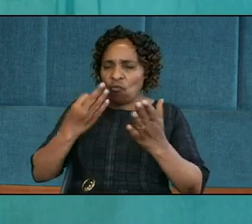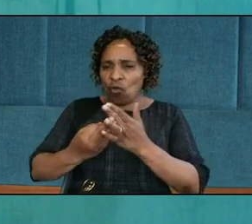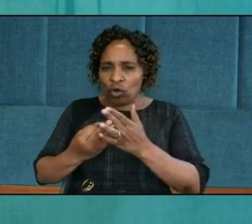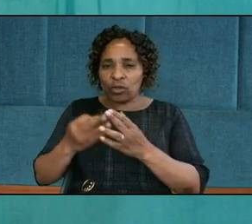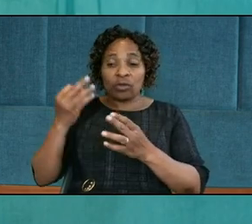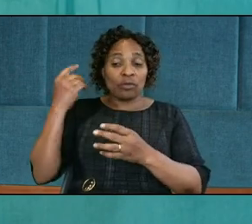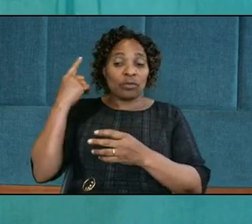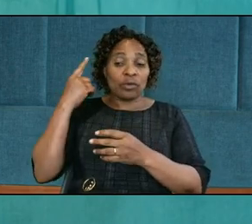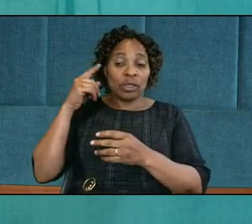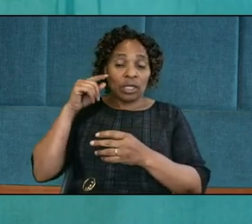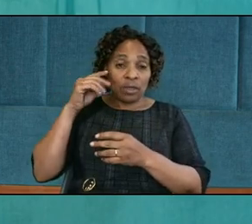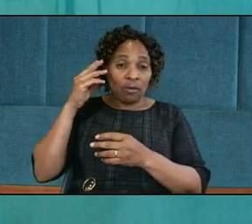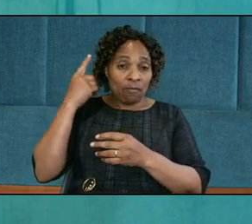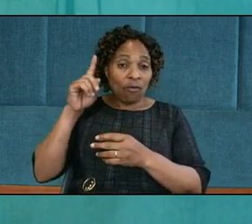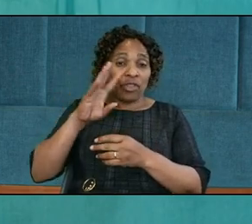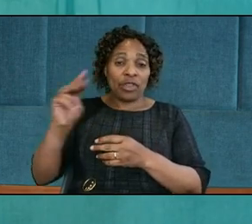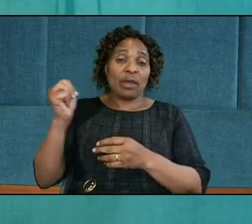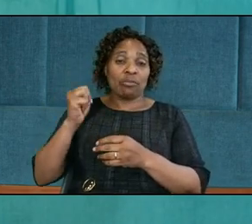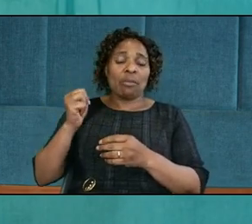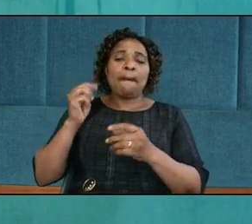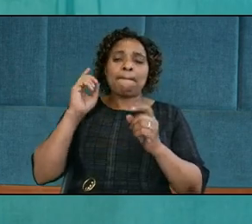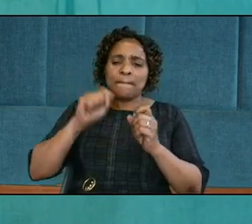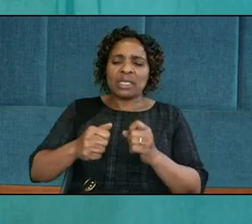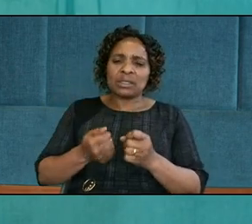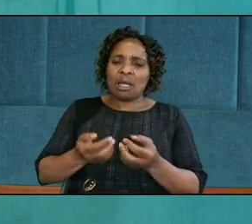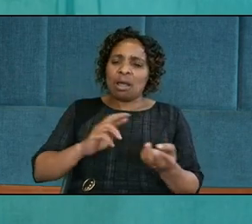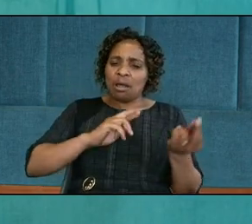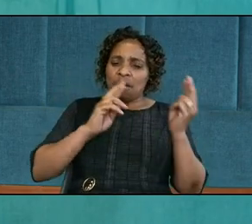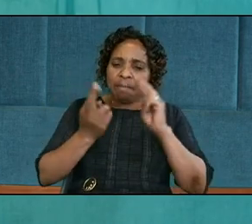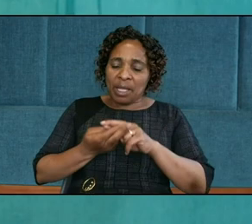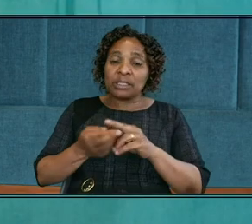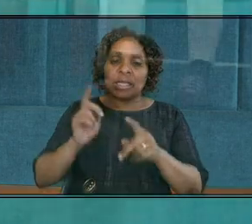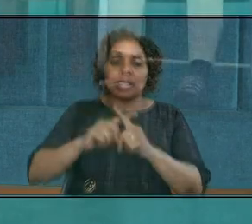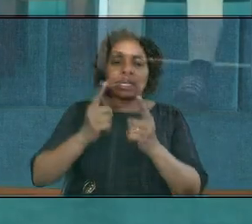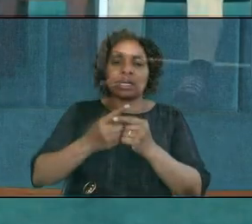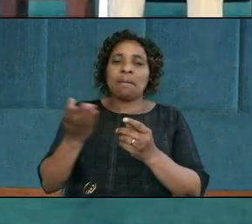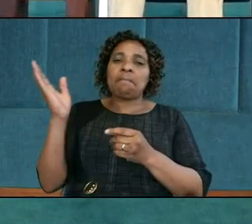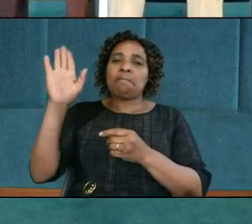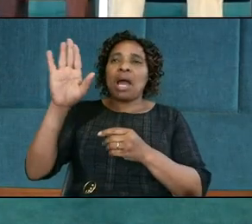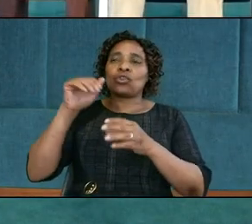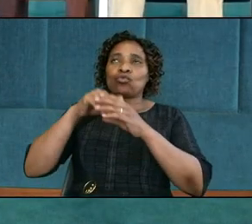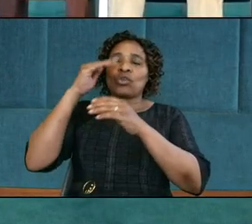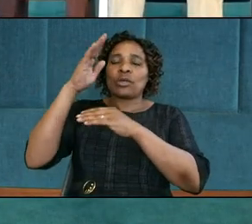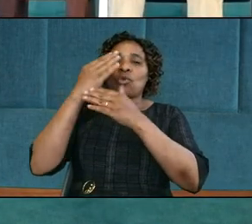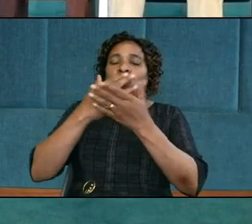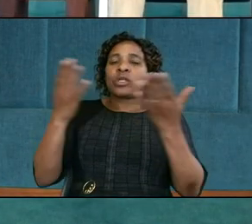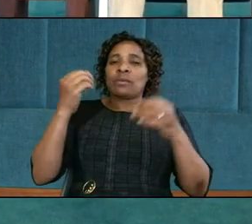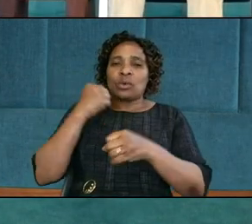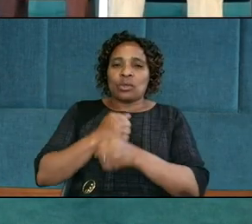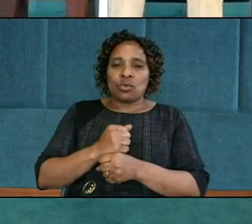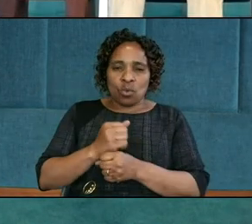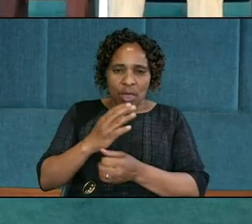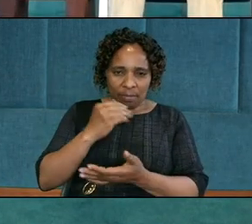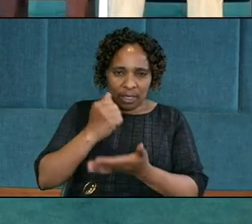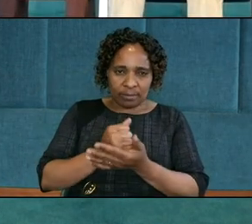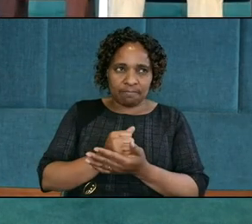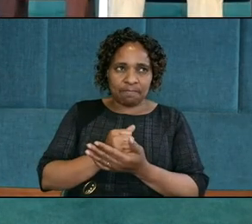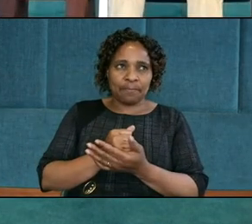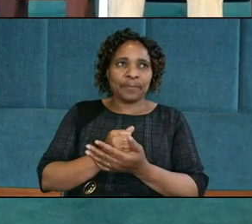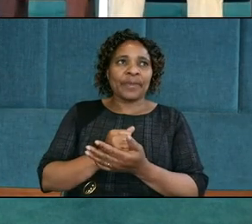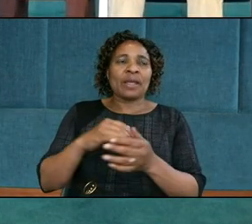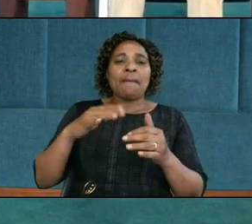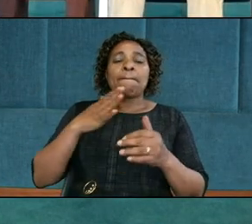point, and we need to repent and come back to God for help if we do. Amen.